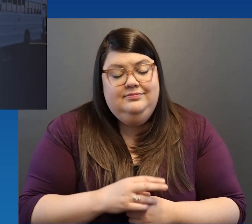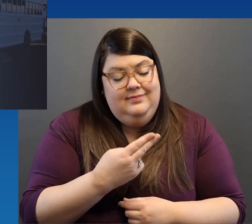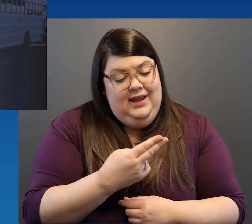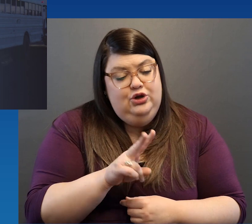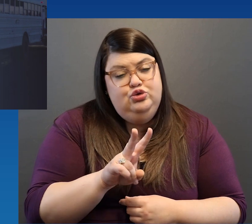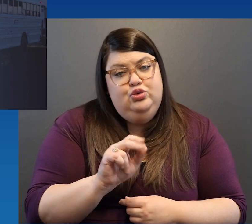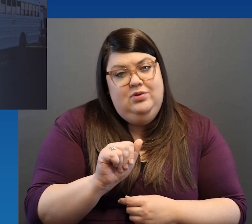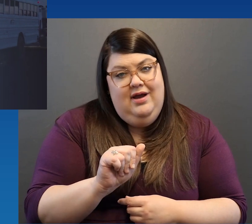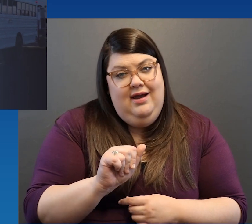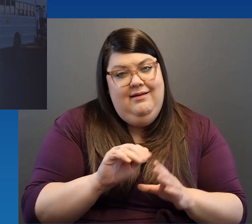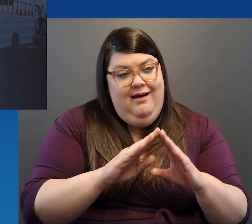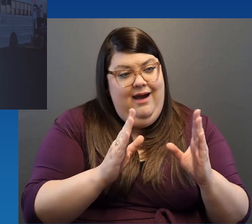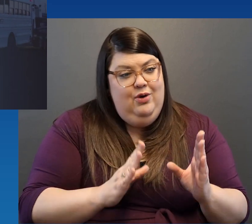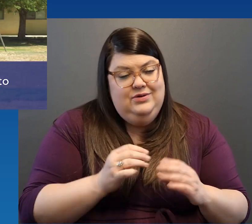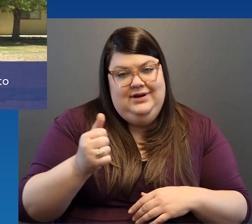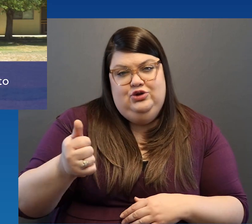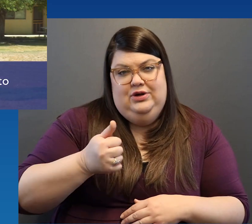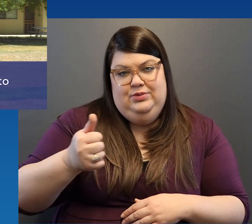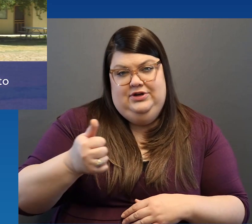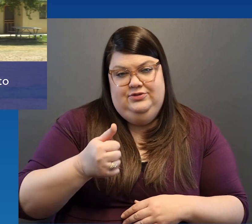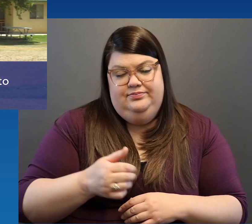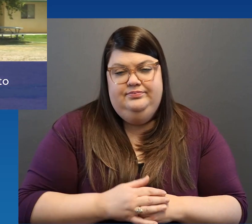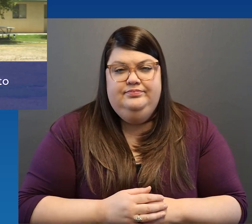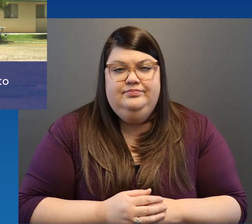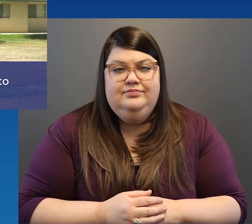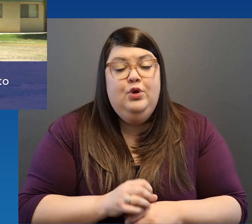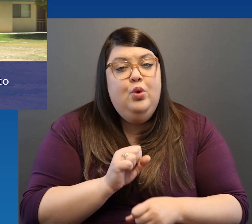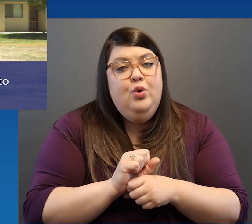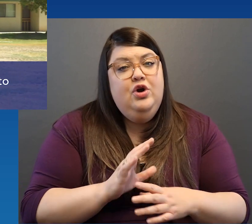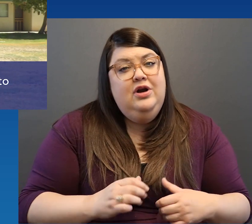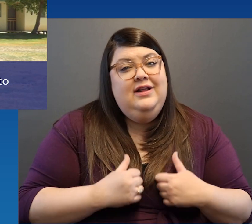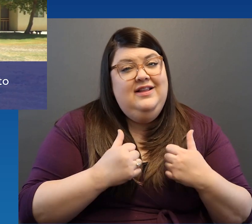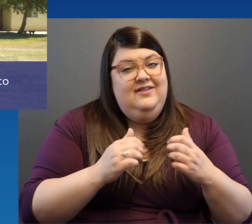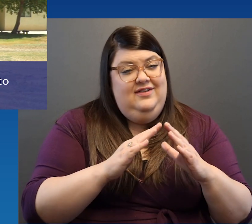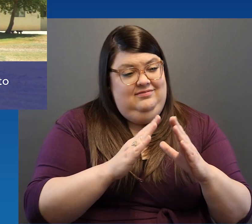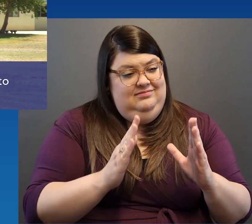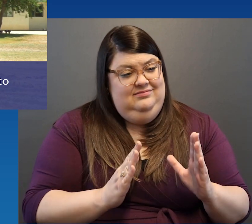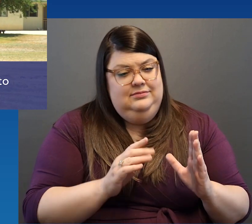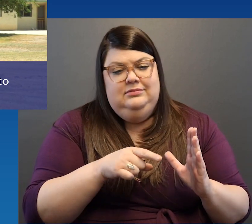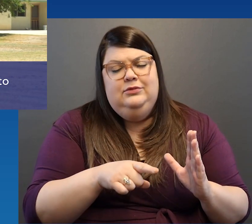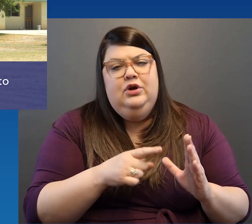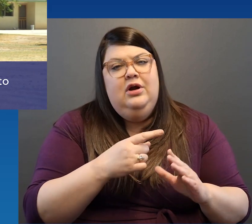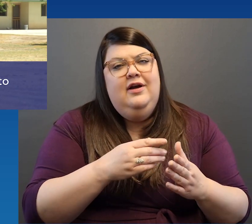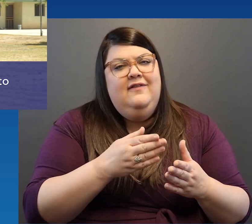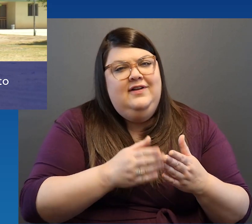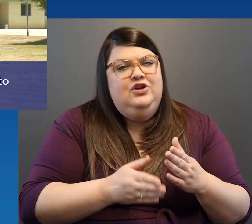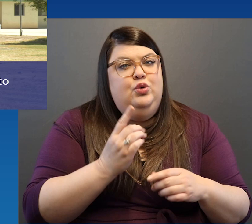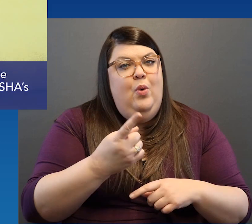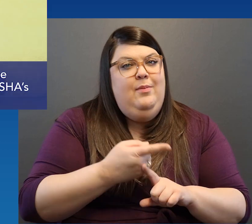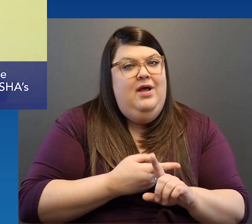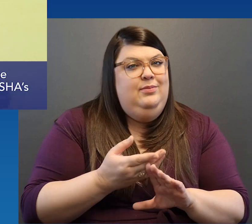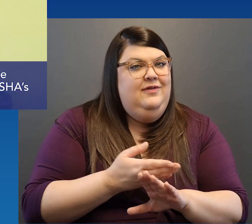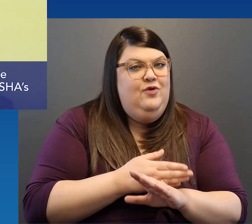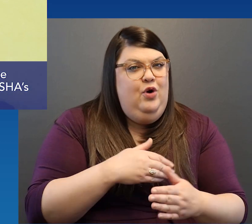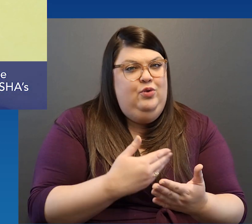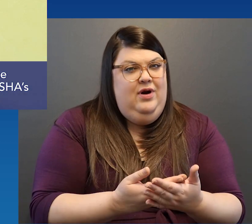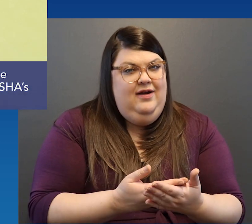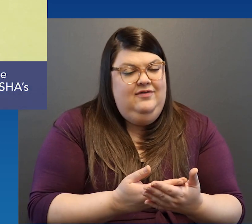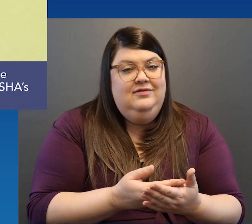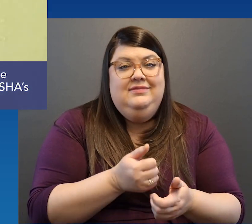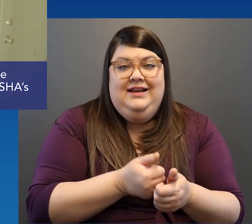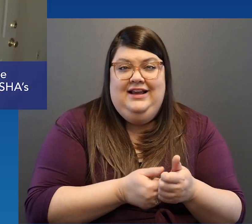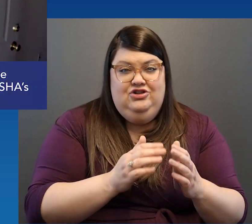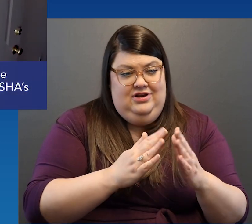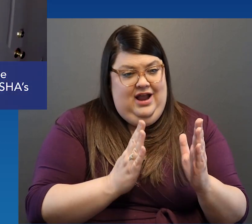H-2A housing and transportation. Worker living spaces are completed 1 month prior to arrival. Each